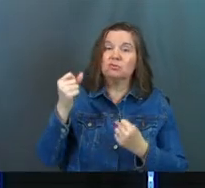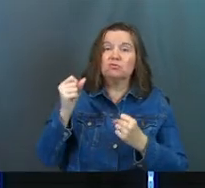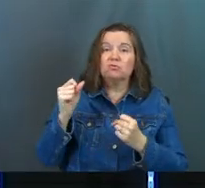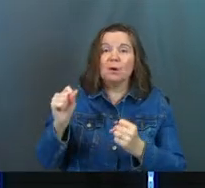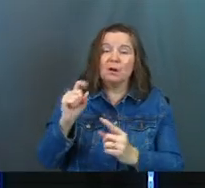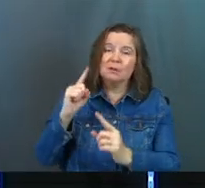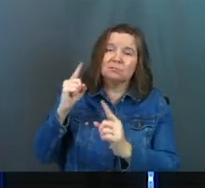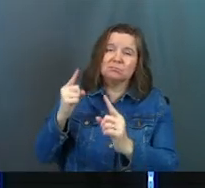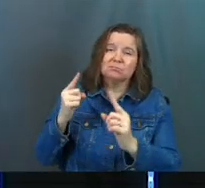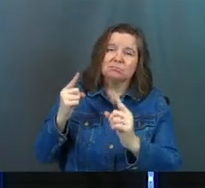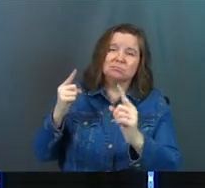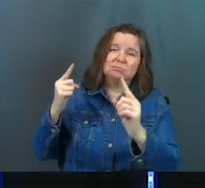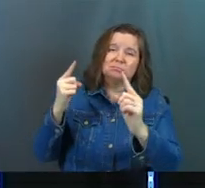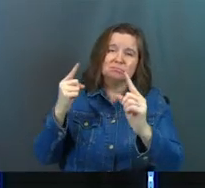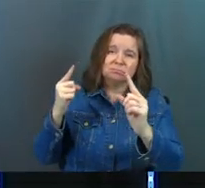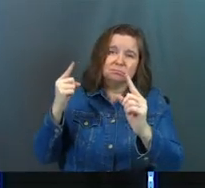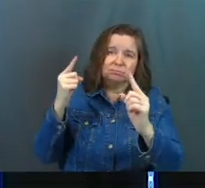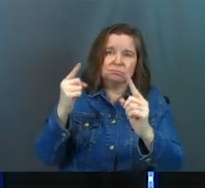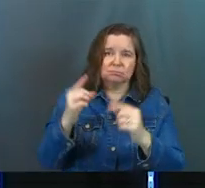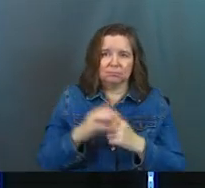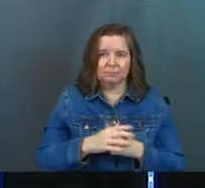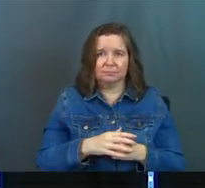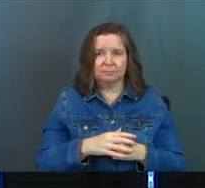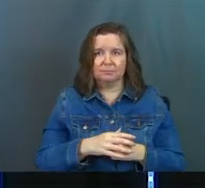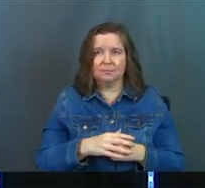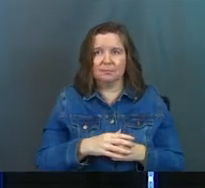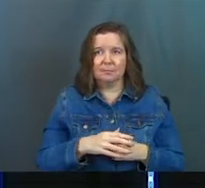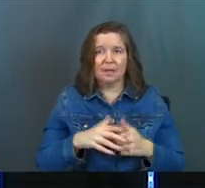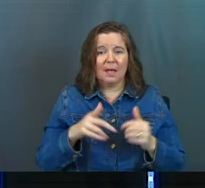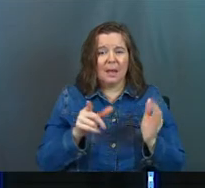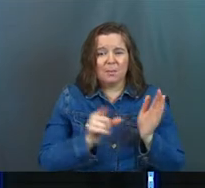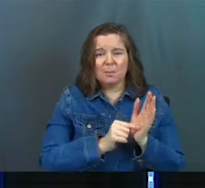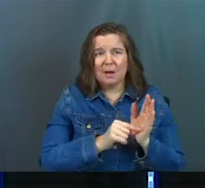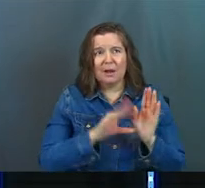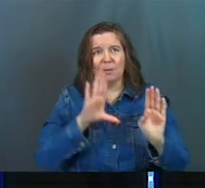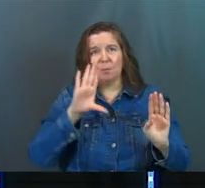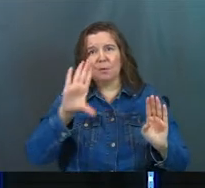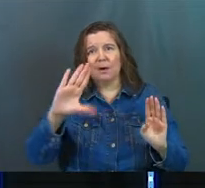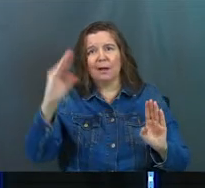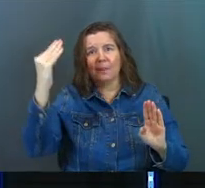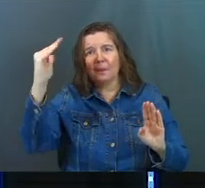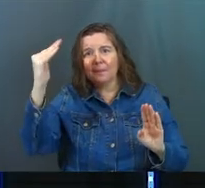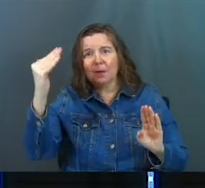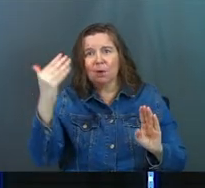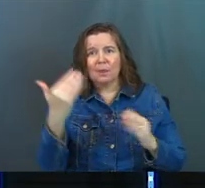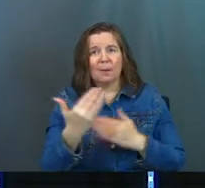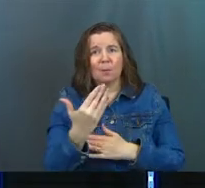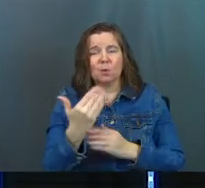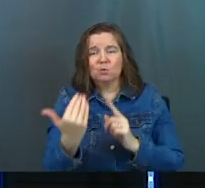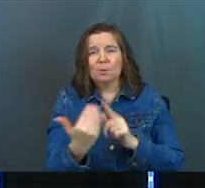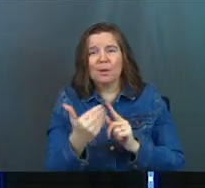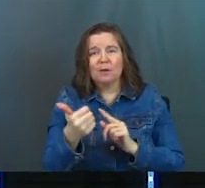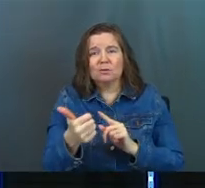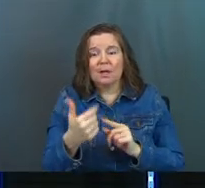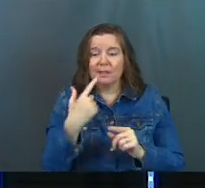passage and like bookmark that thing and text it to your spouse and print it and put it on your bathroom mirror in the morning and just say, this is what I